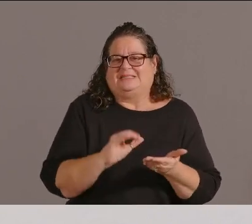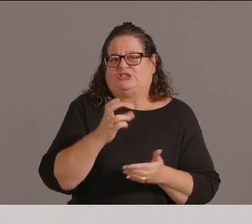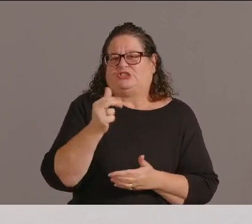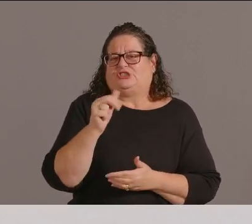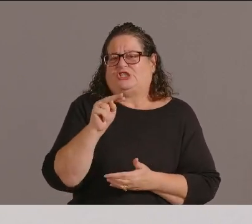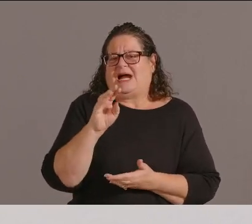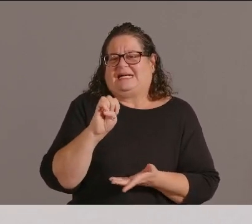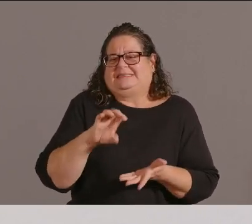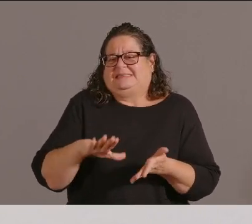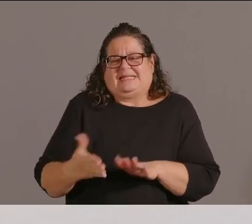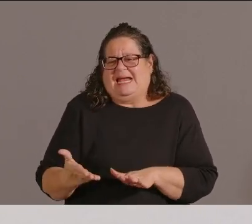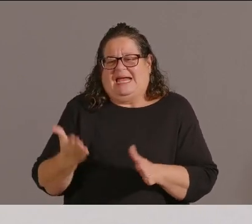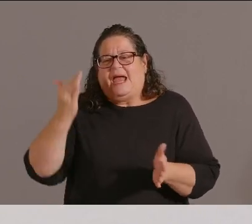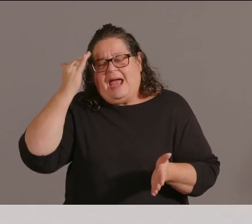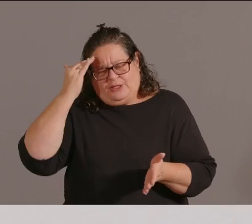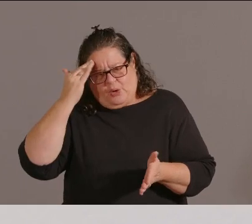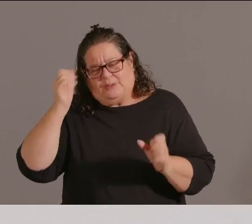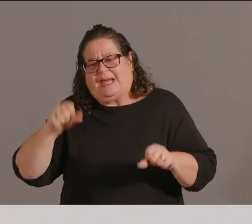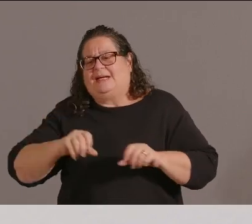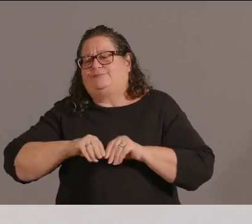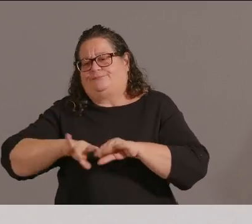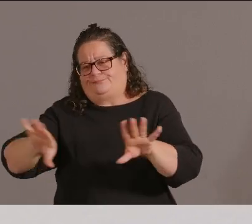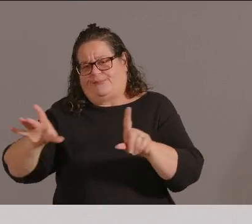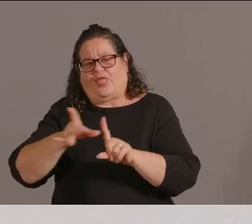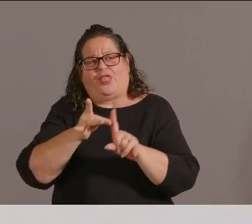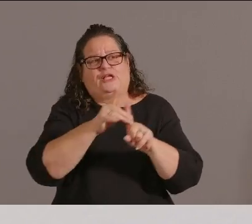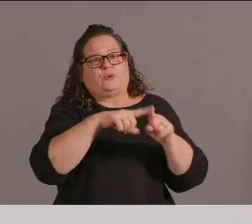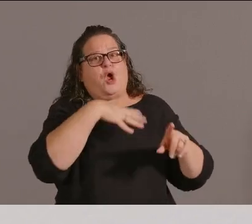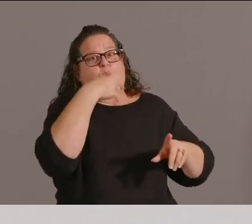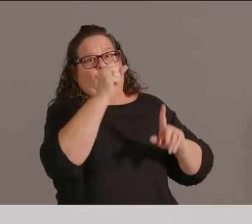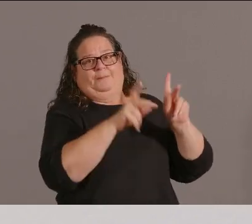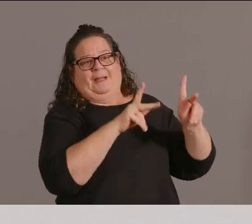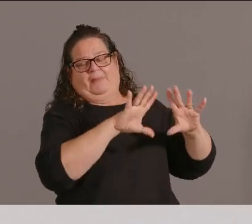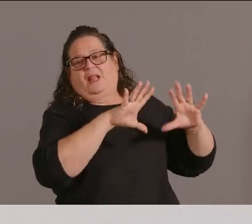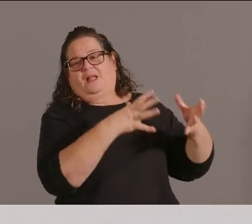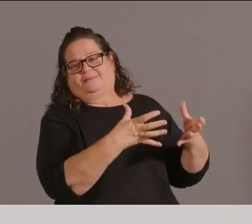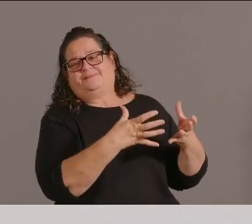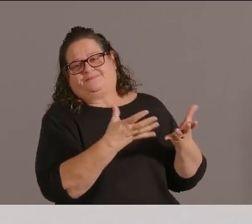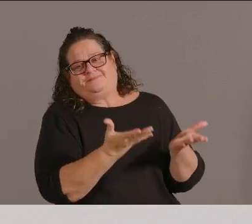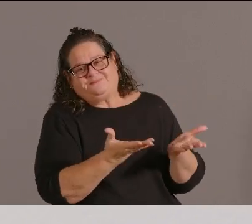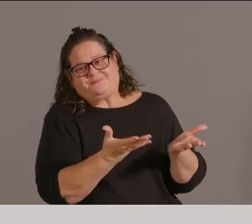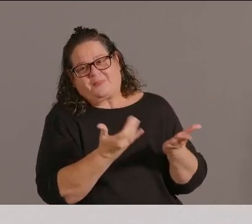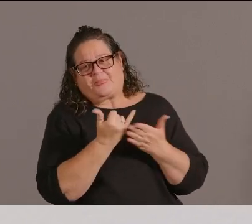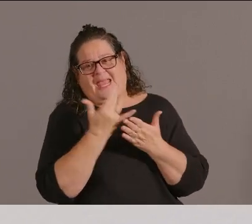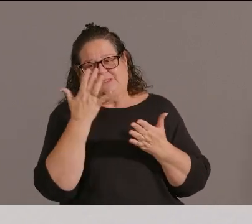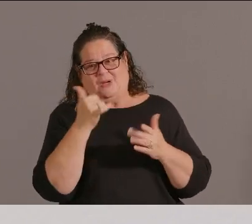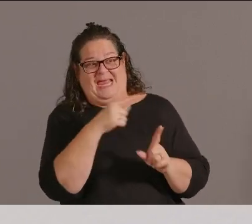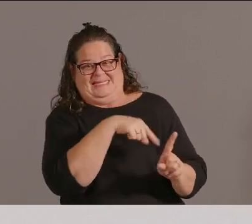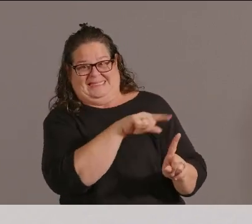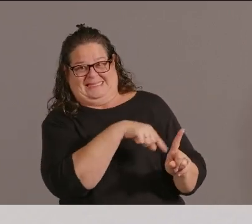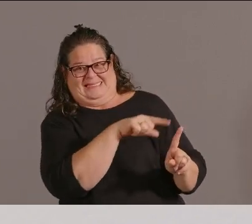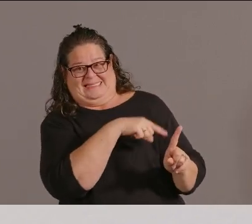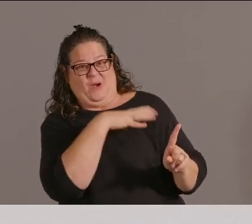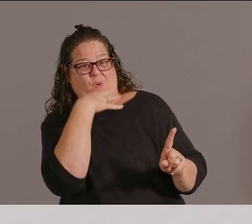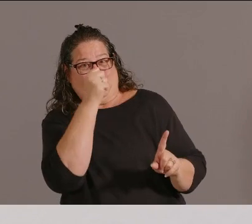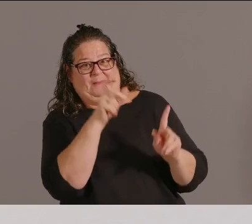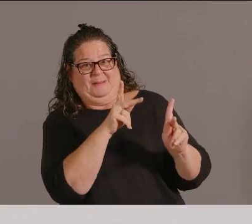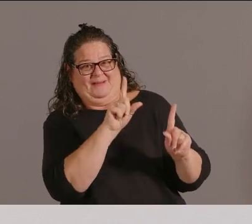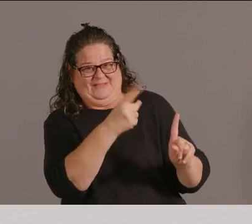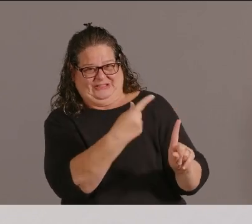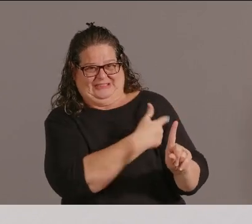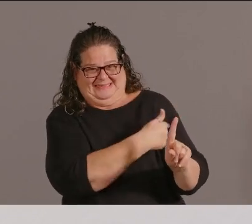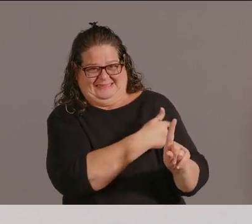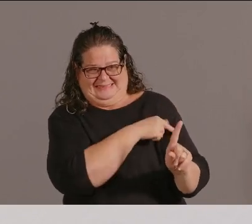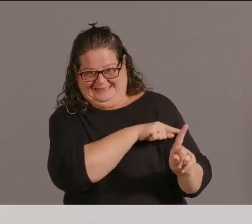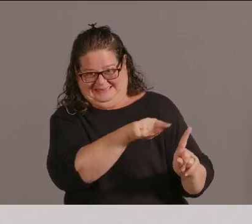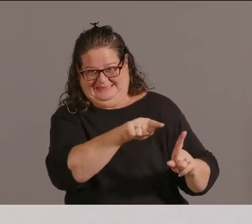to an elderly family member, but that's why we have been working so hard to get our elderly population vaccinated first. So even